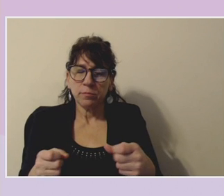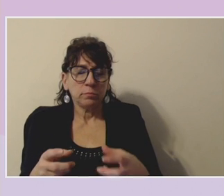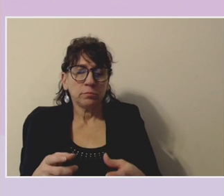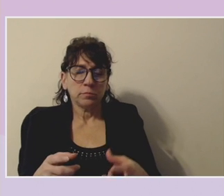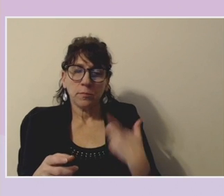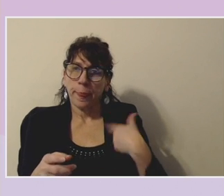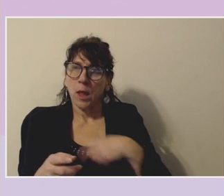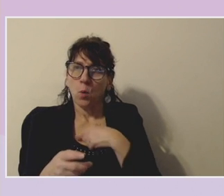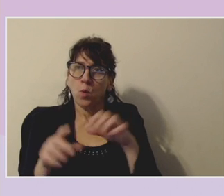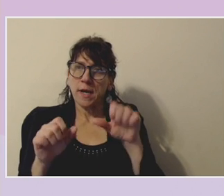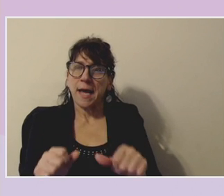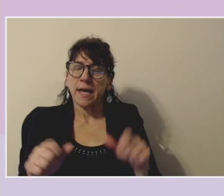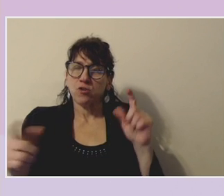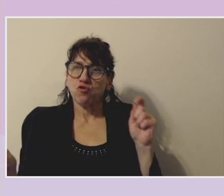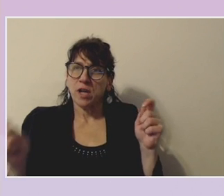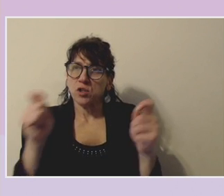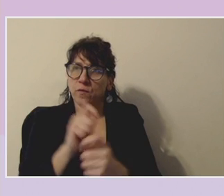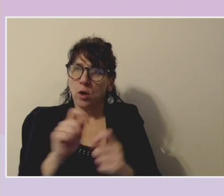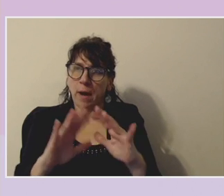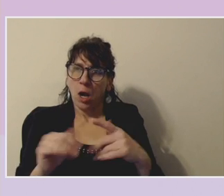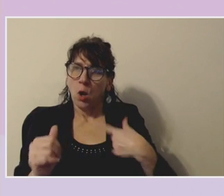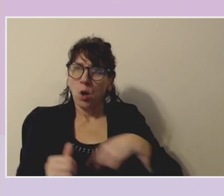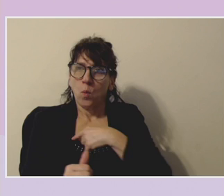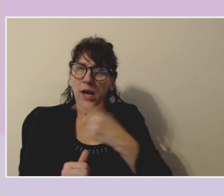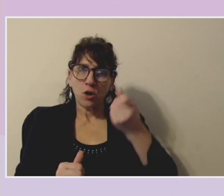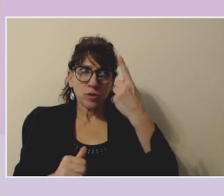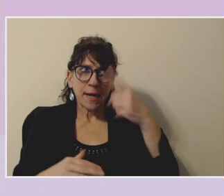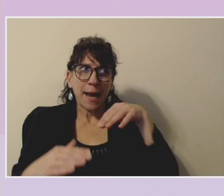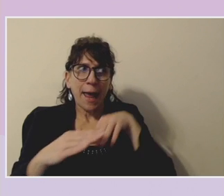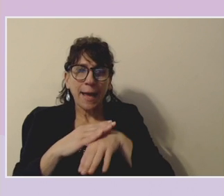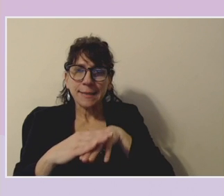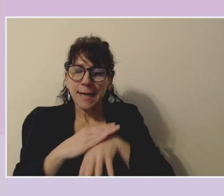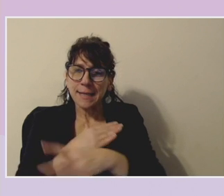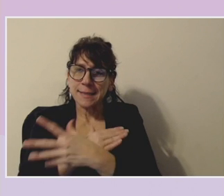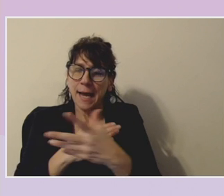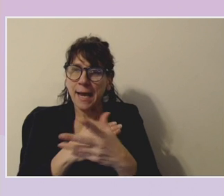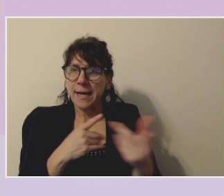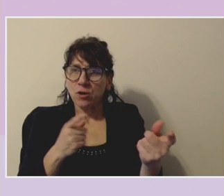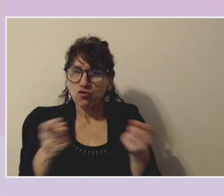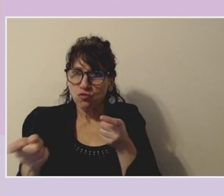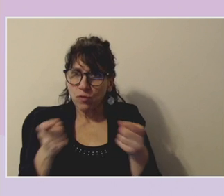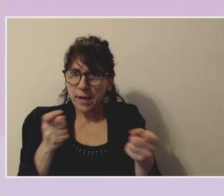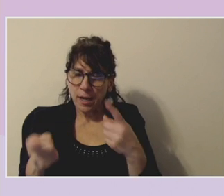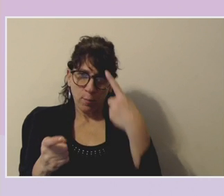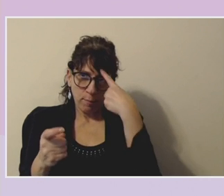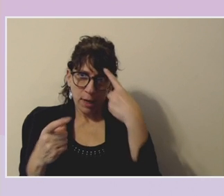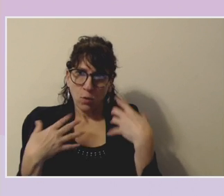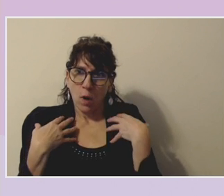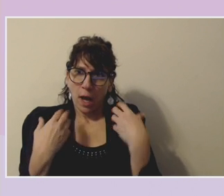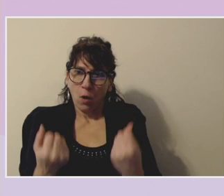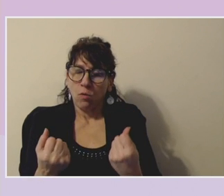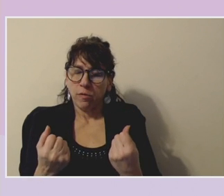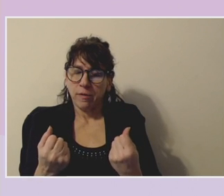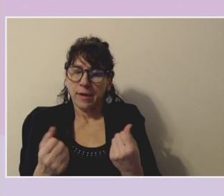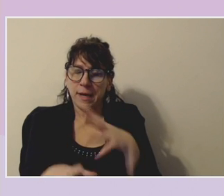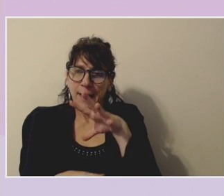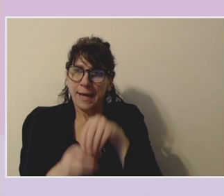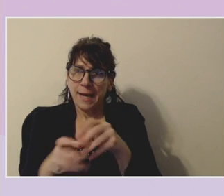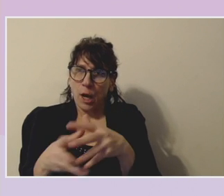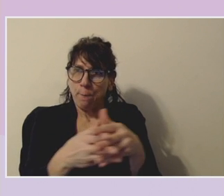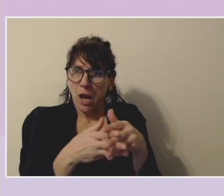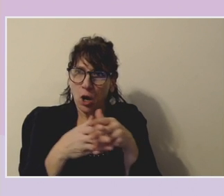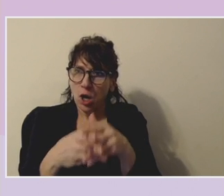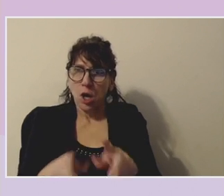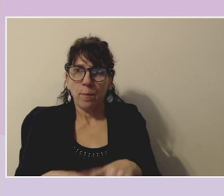can transform how we understand, access, and treat mental health in America. But we also